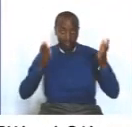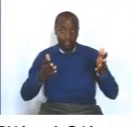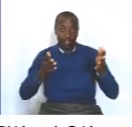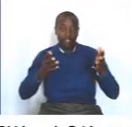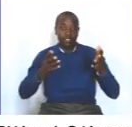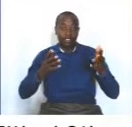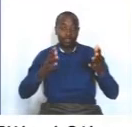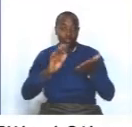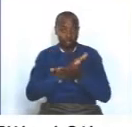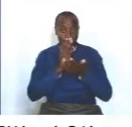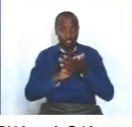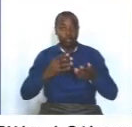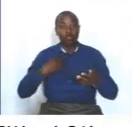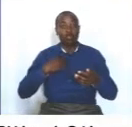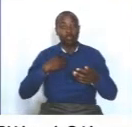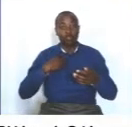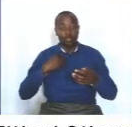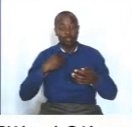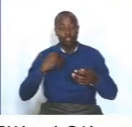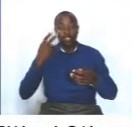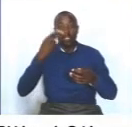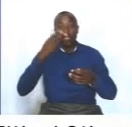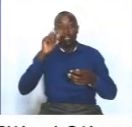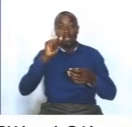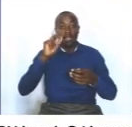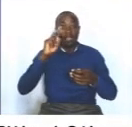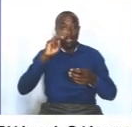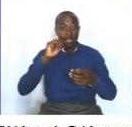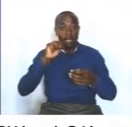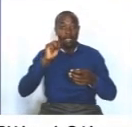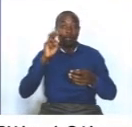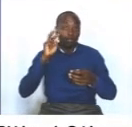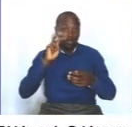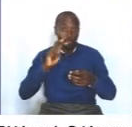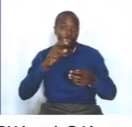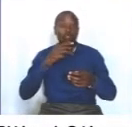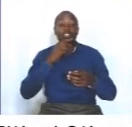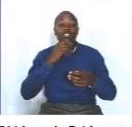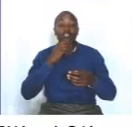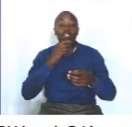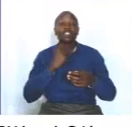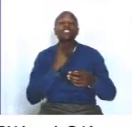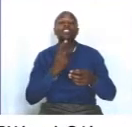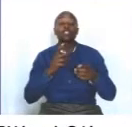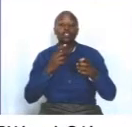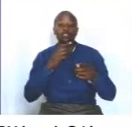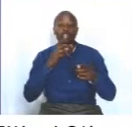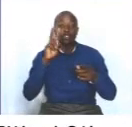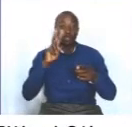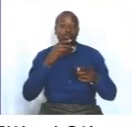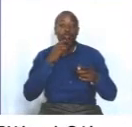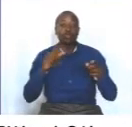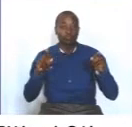Ham, the father of Canaan, saw his father naked and told his two brothers outside. But Shem and